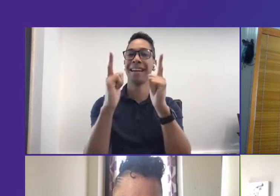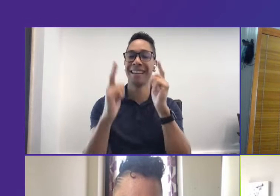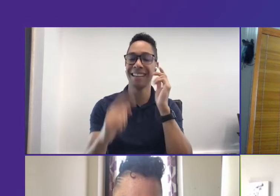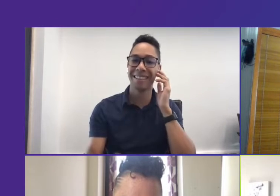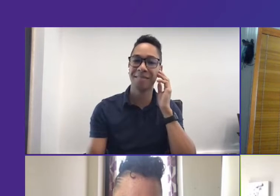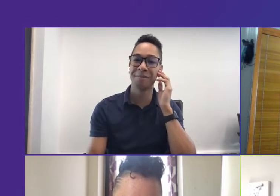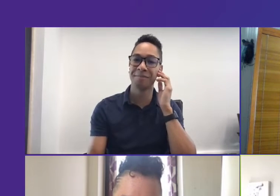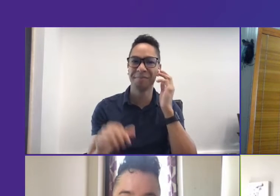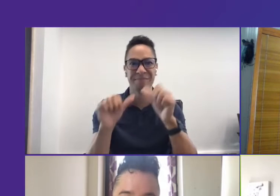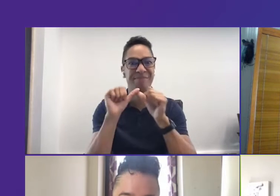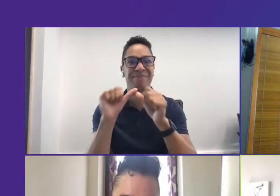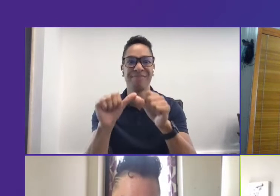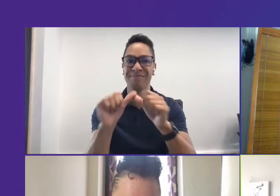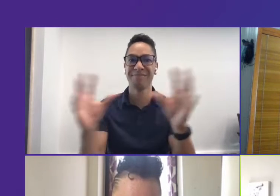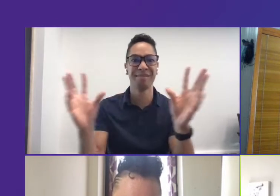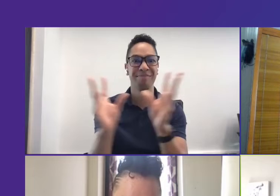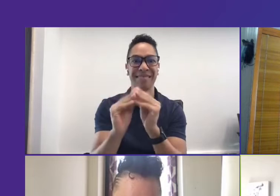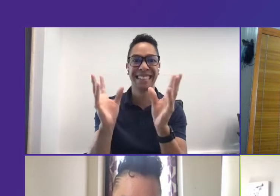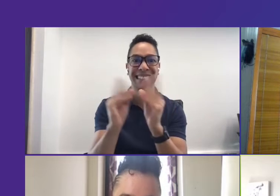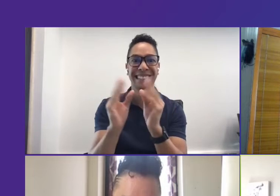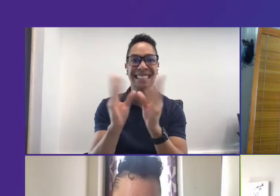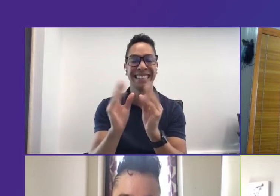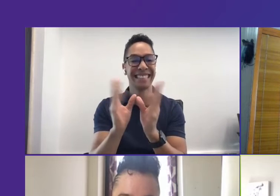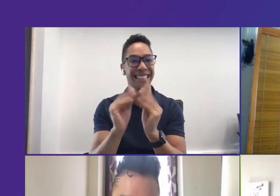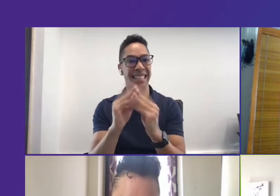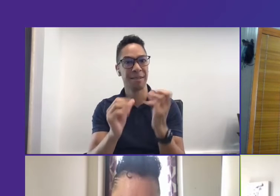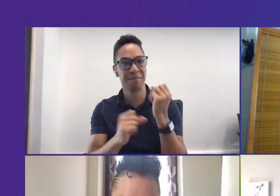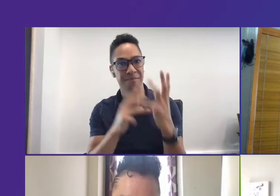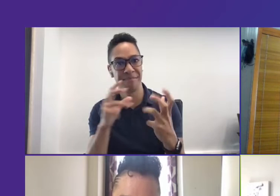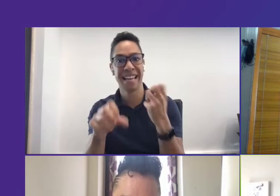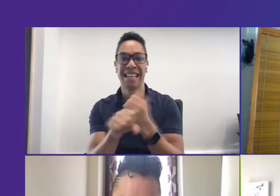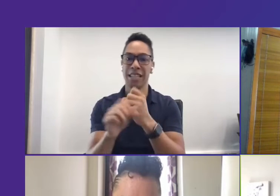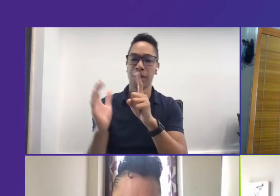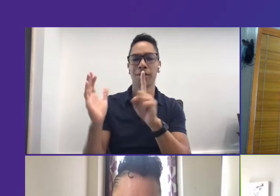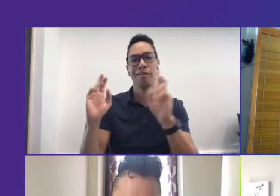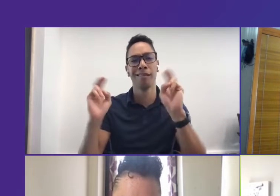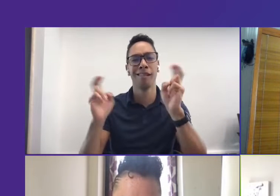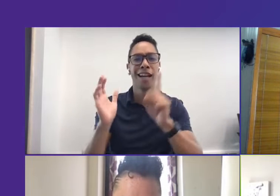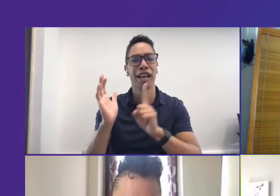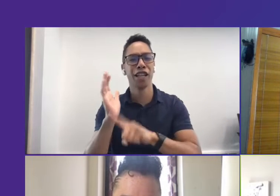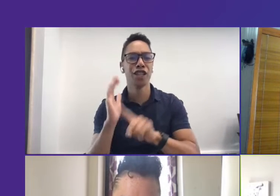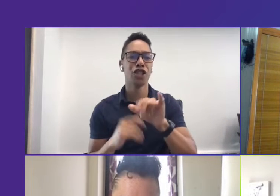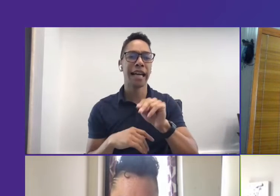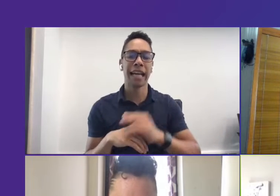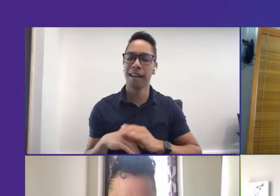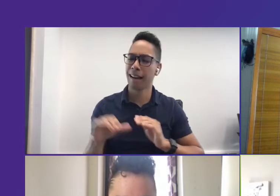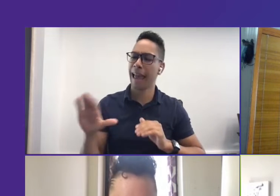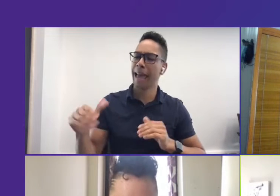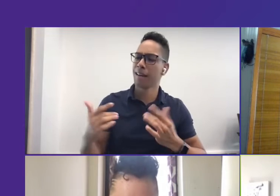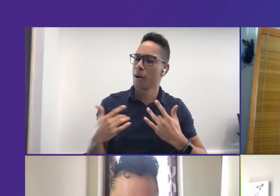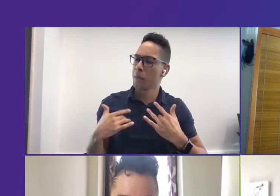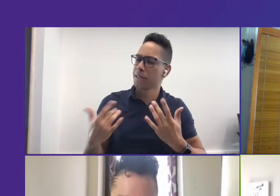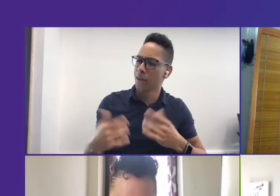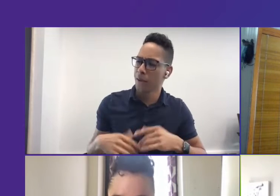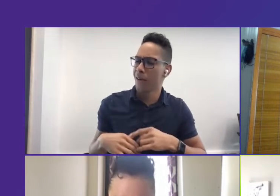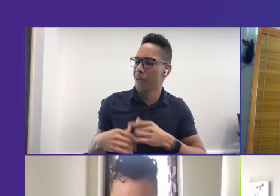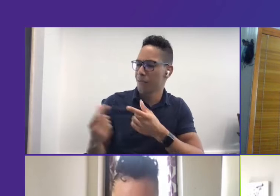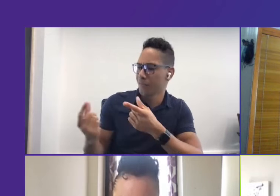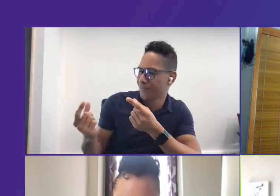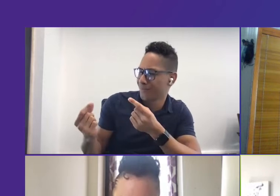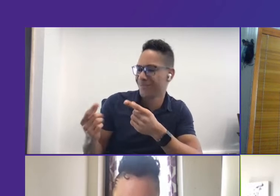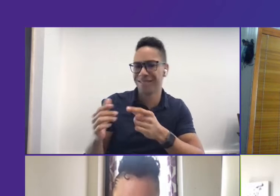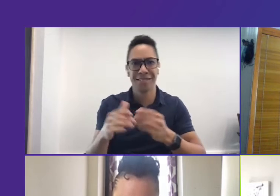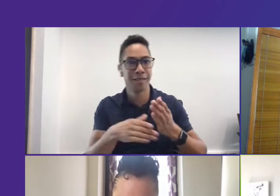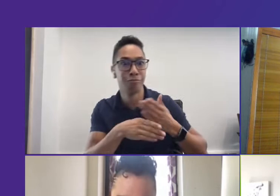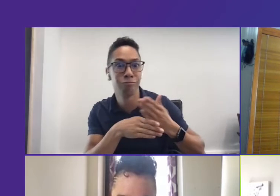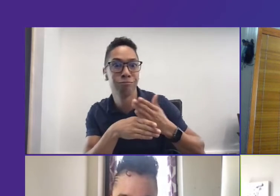like meetings, you know, through the years where we had check-ins. It's like, what are you doing right now? What's happening? You know, and we would